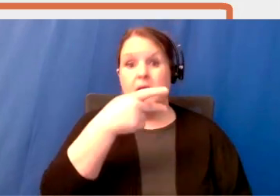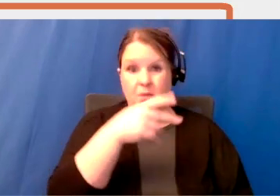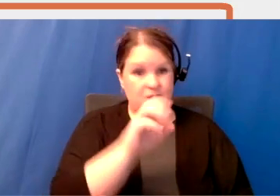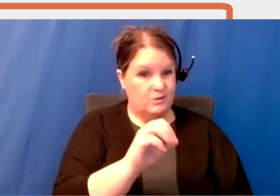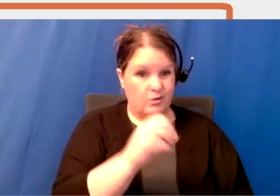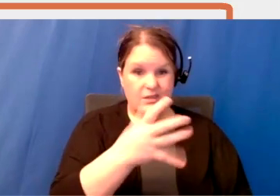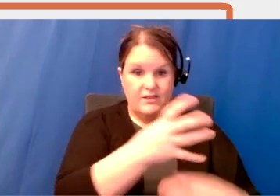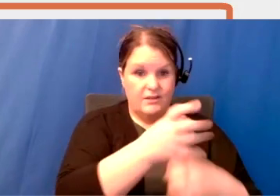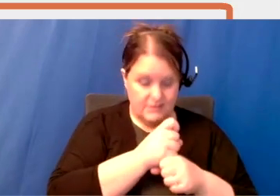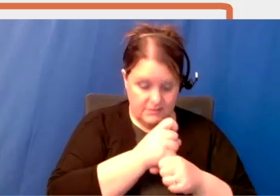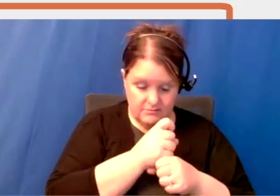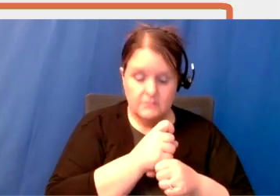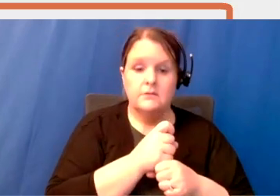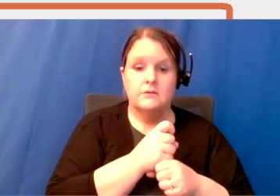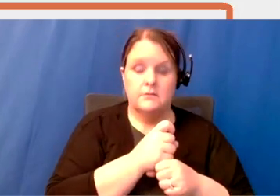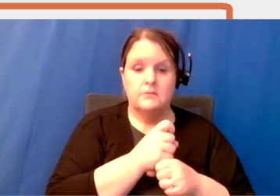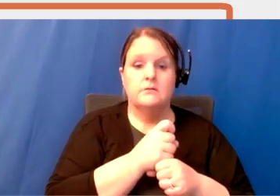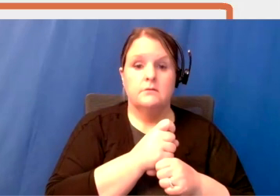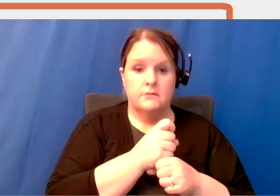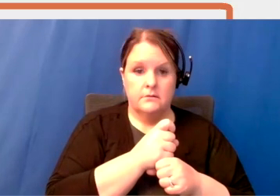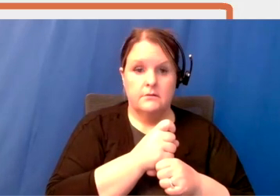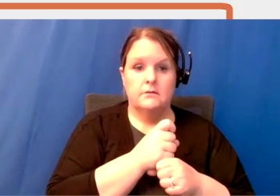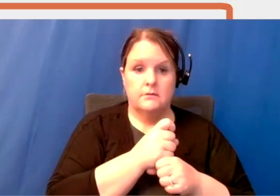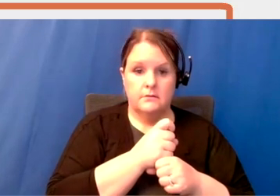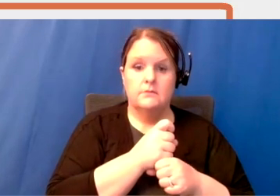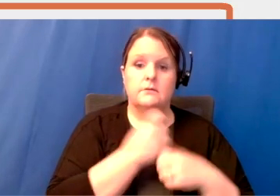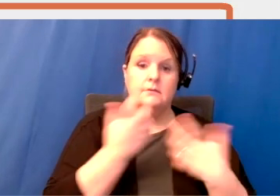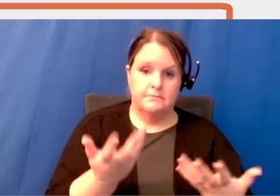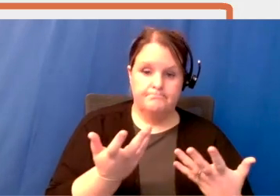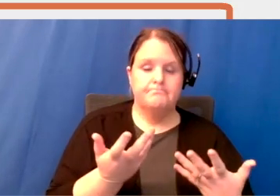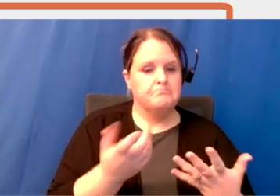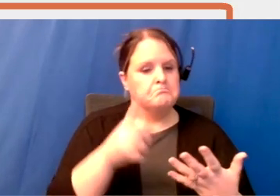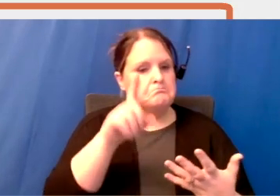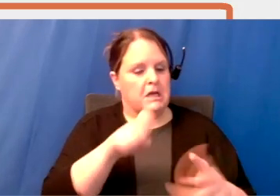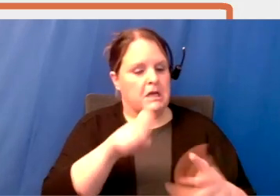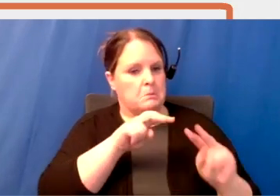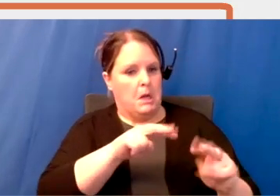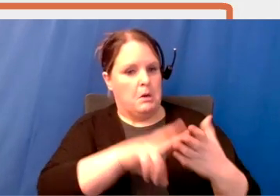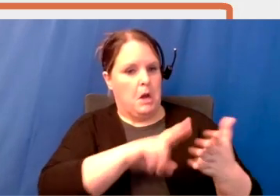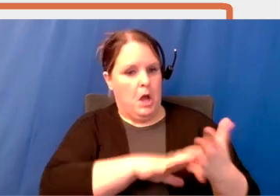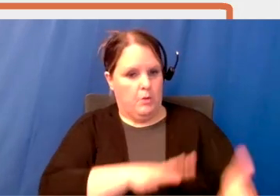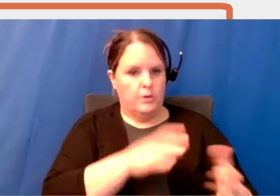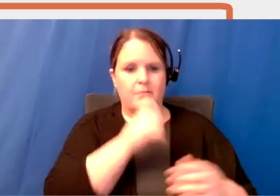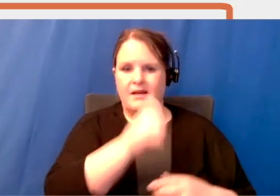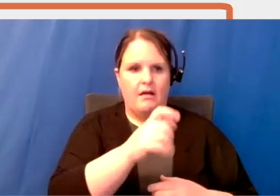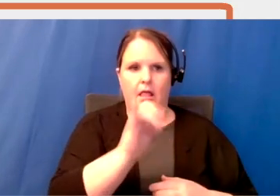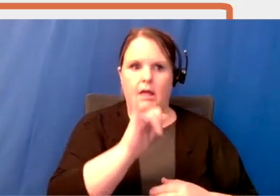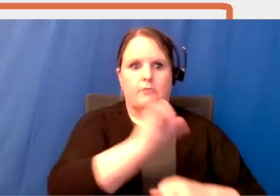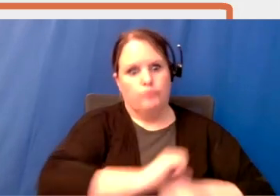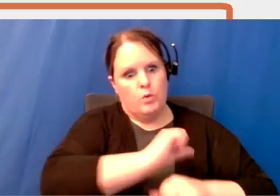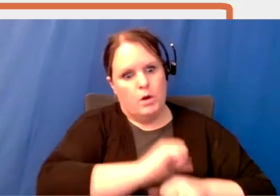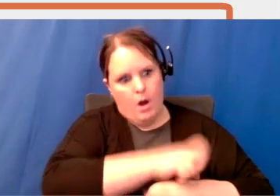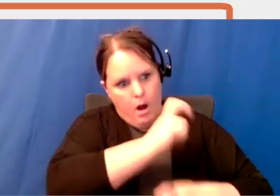they've received. So you have to monitor contractors, but it's not going to be as rigorous of a